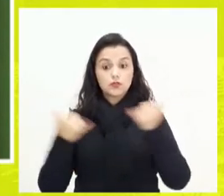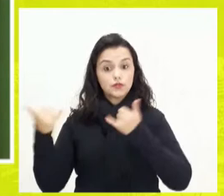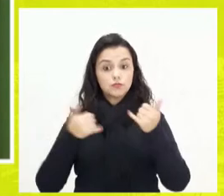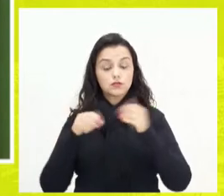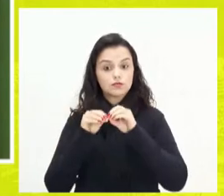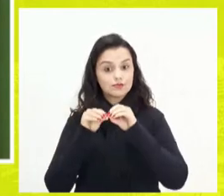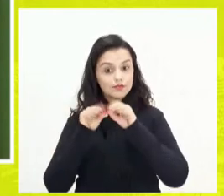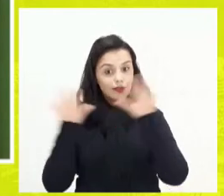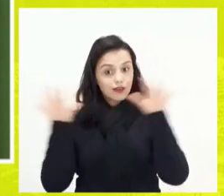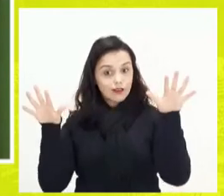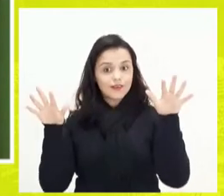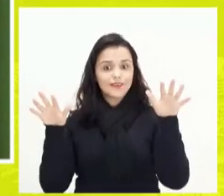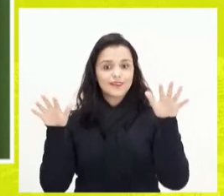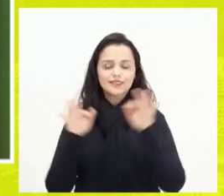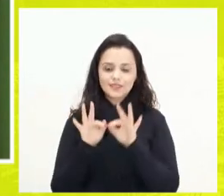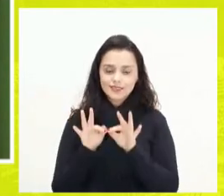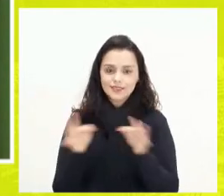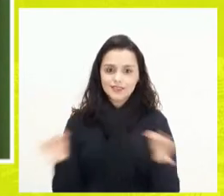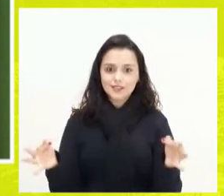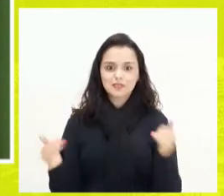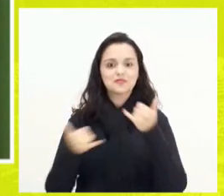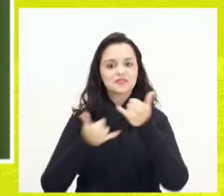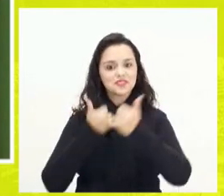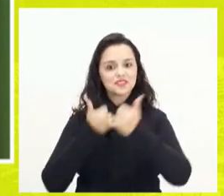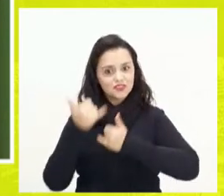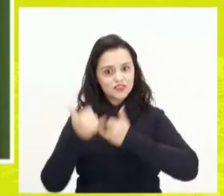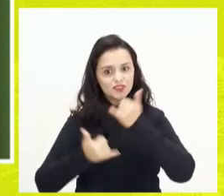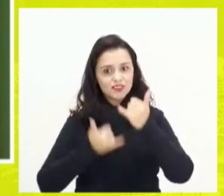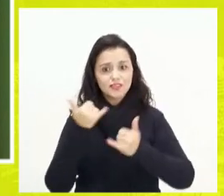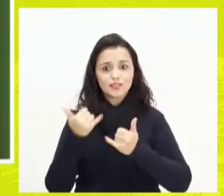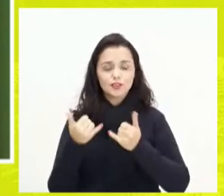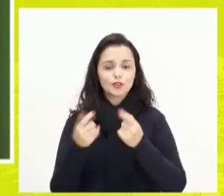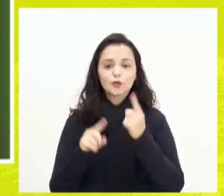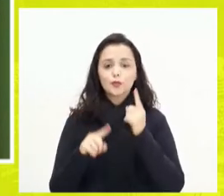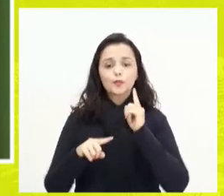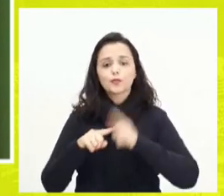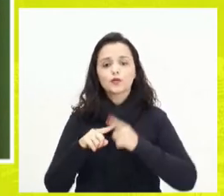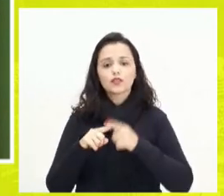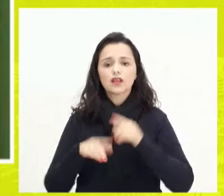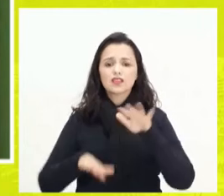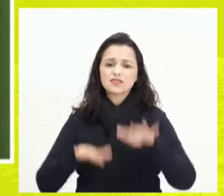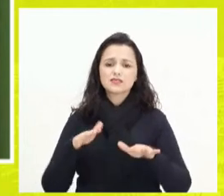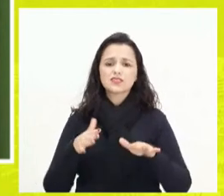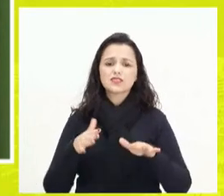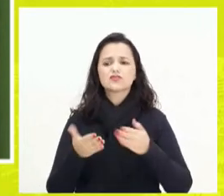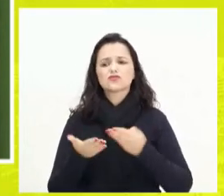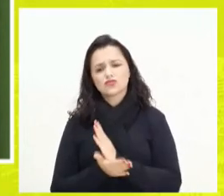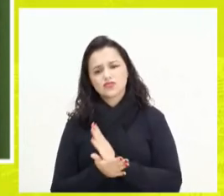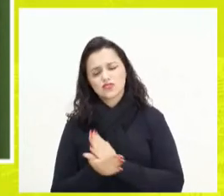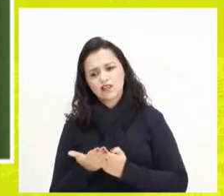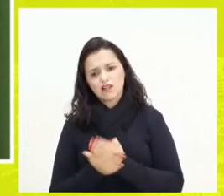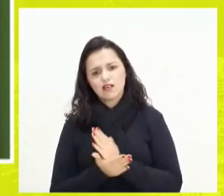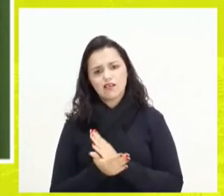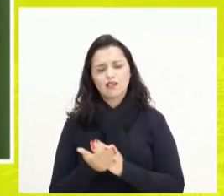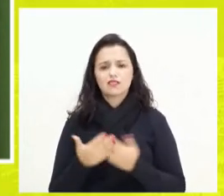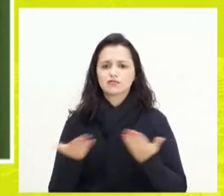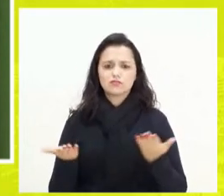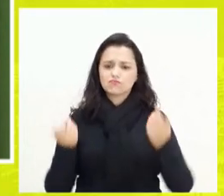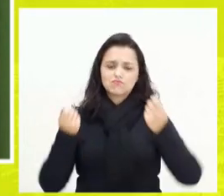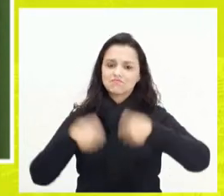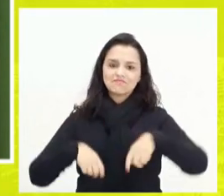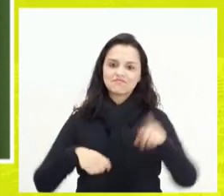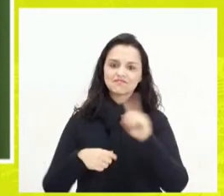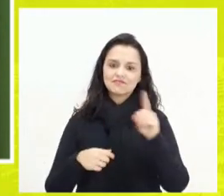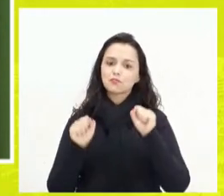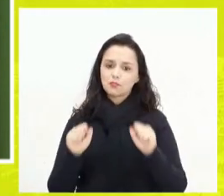problems sometimes that we have you know in order to discriminate disseminate in interesting information or